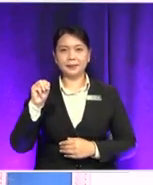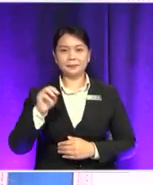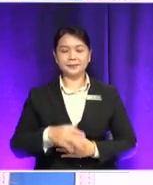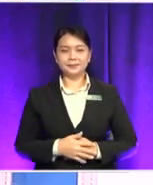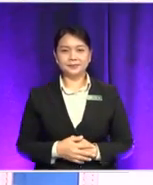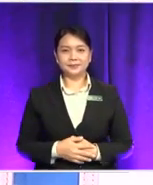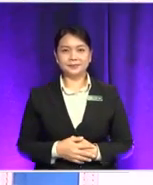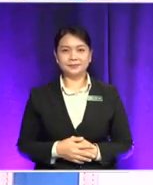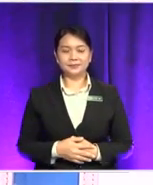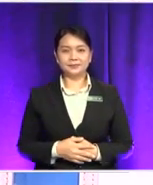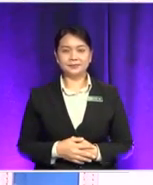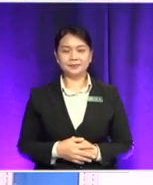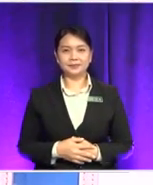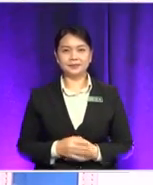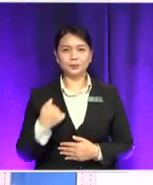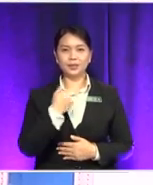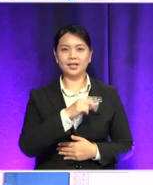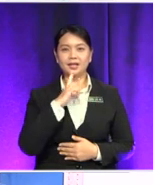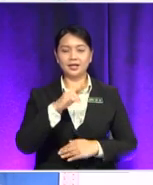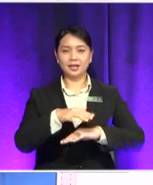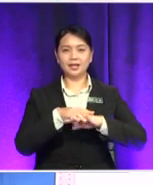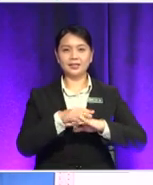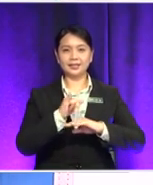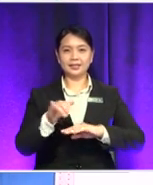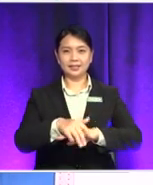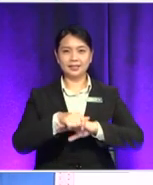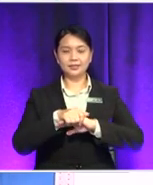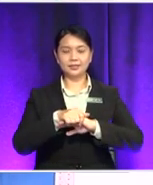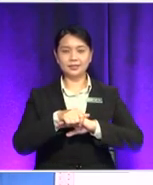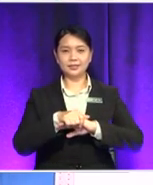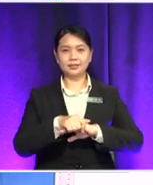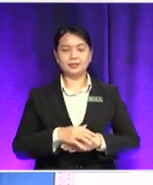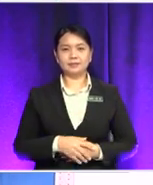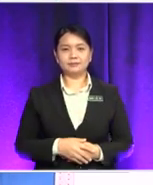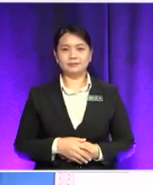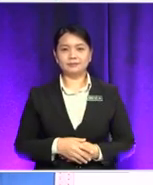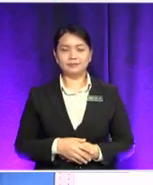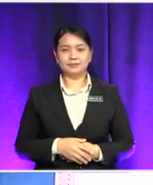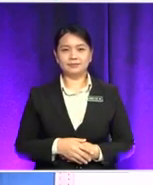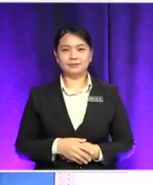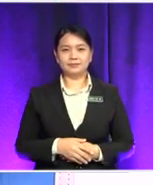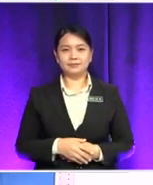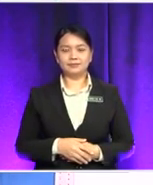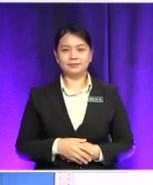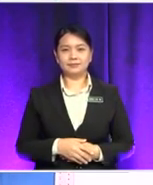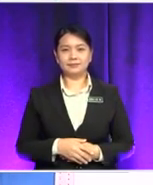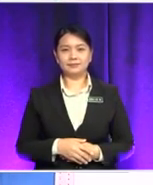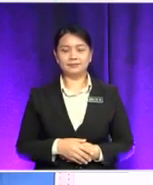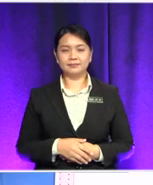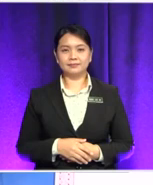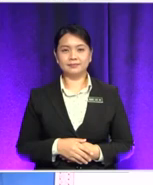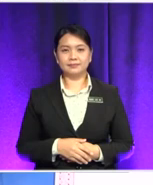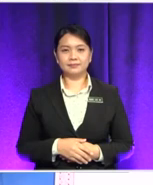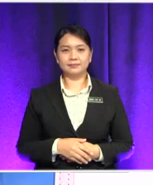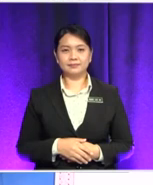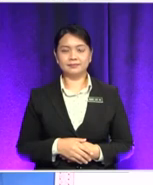right now. And of course, we are learning English, one of my favourite subjects definitely. And our topic today is about